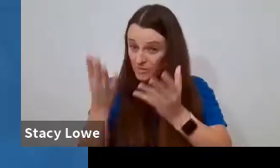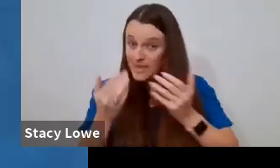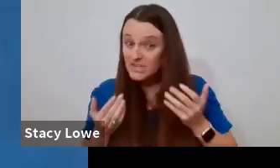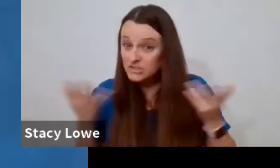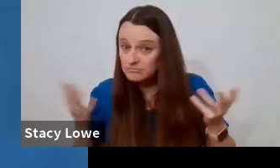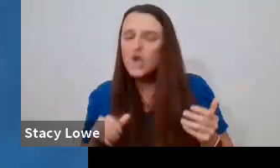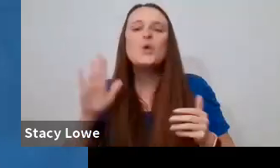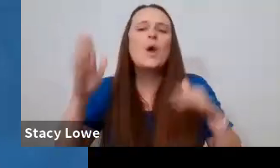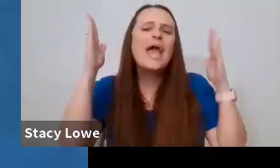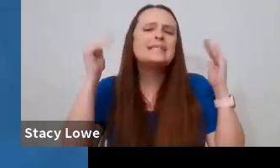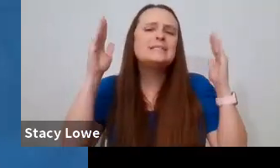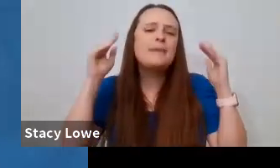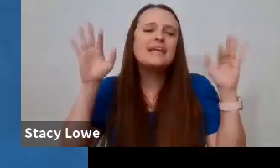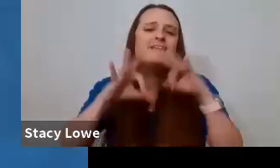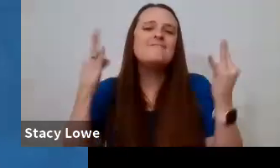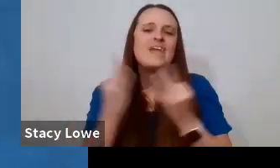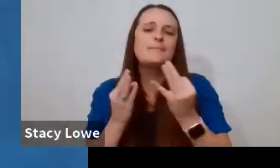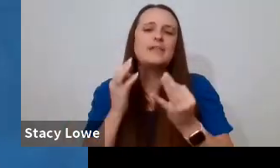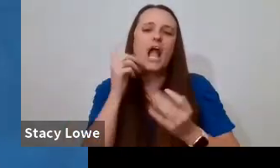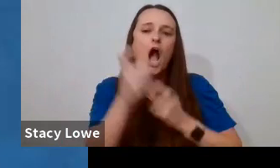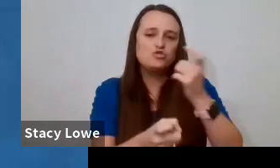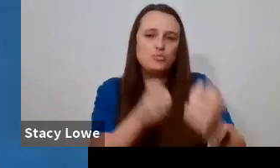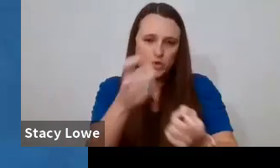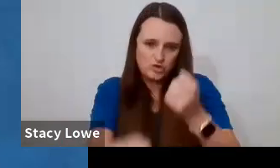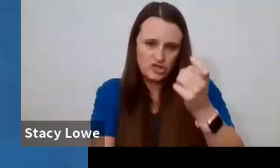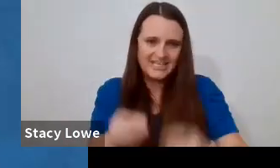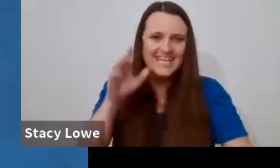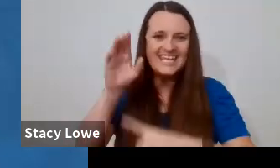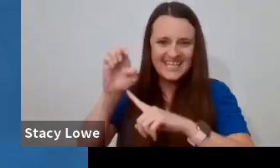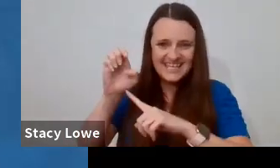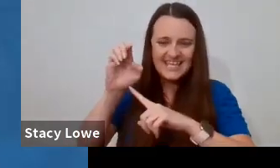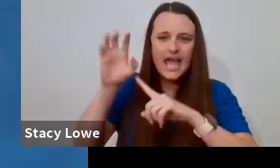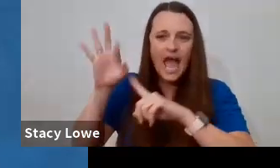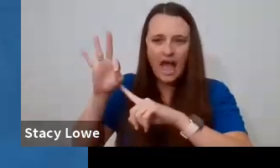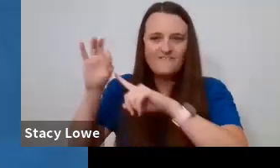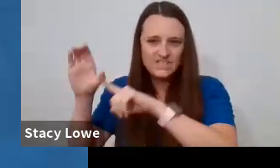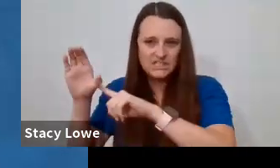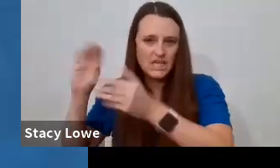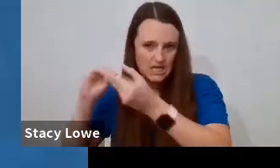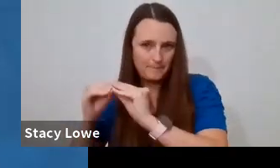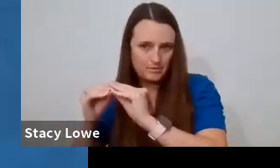expected family contribution or EFC number.